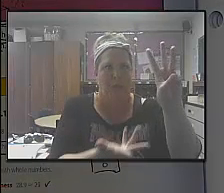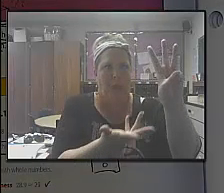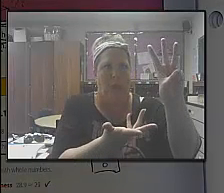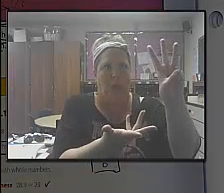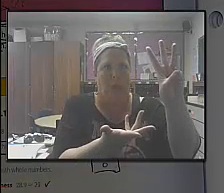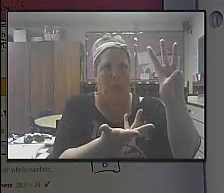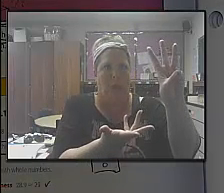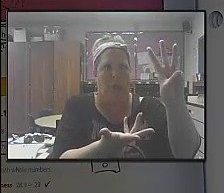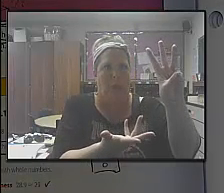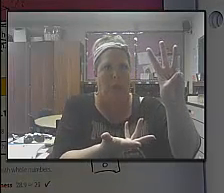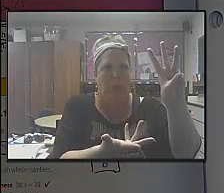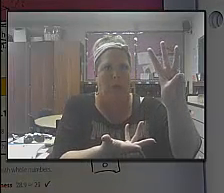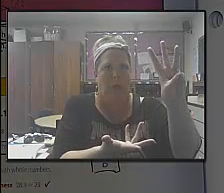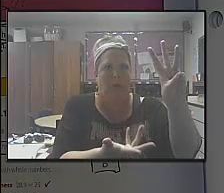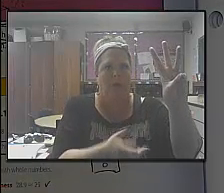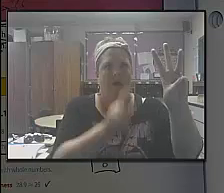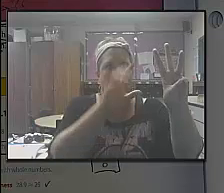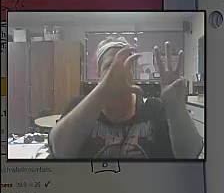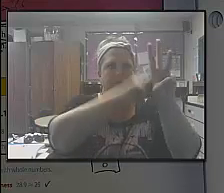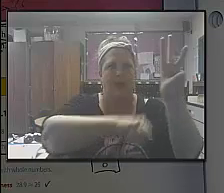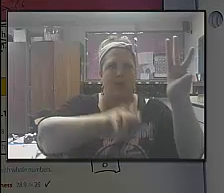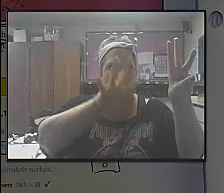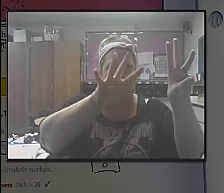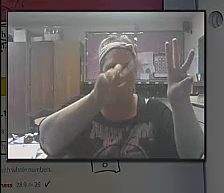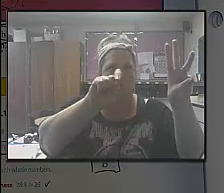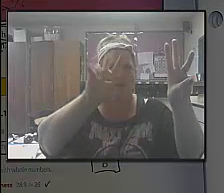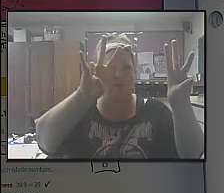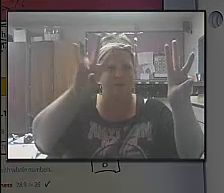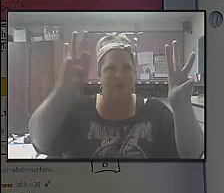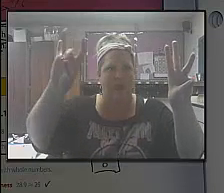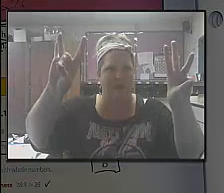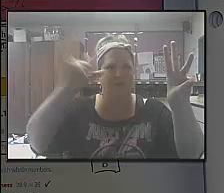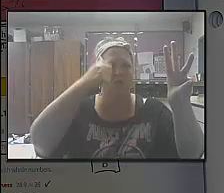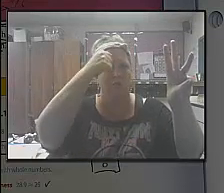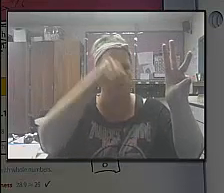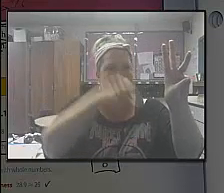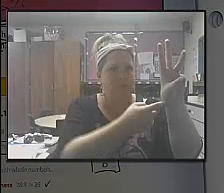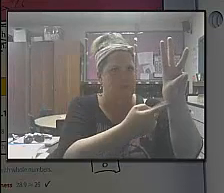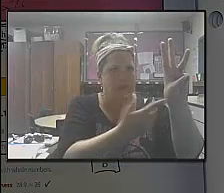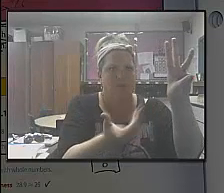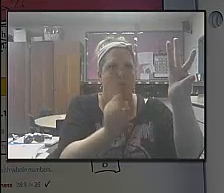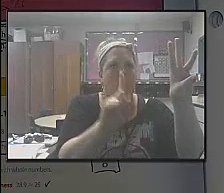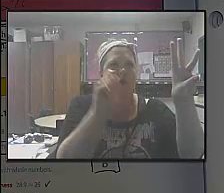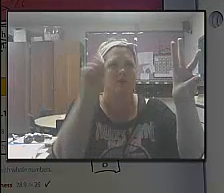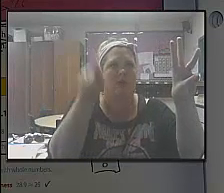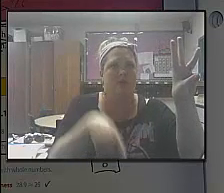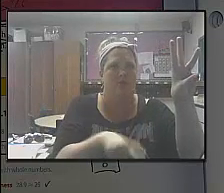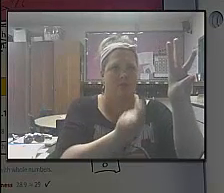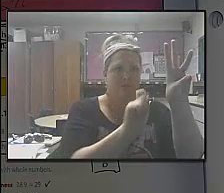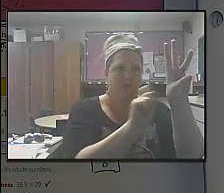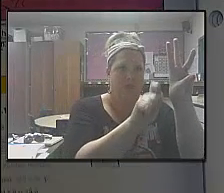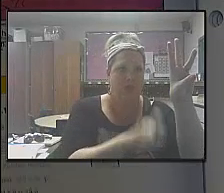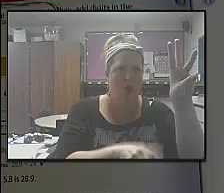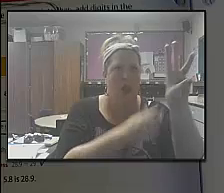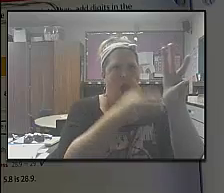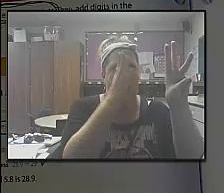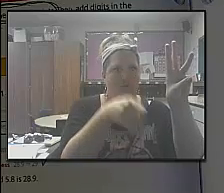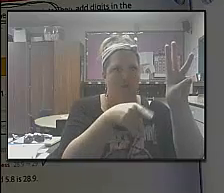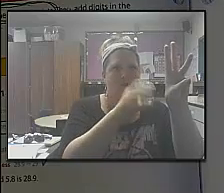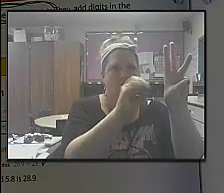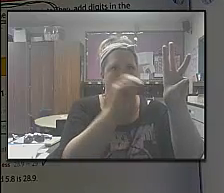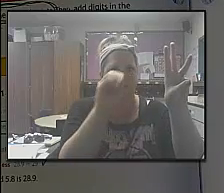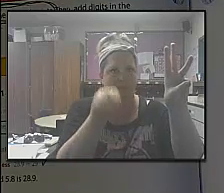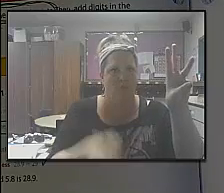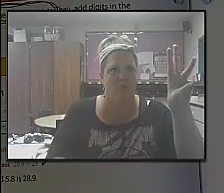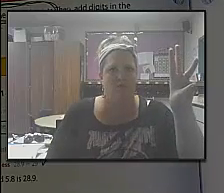whole numbers have an imaginary or invisible decimal, and then you can add zeros on the end. Down here at the